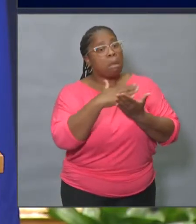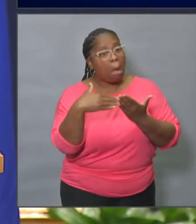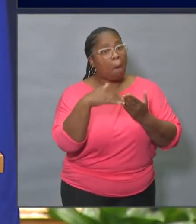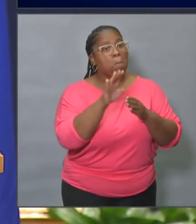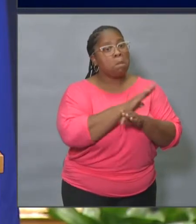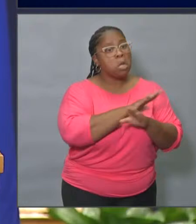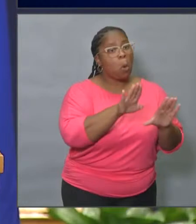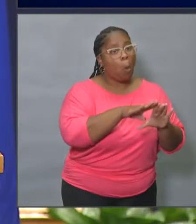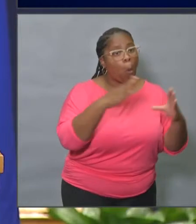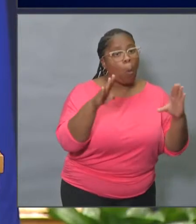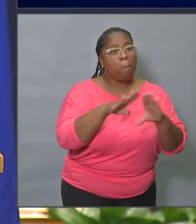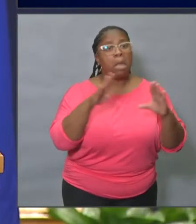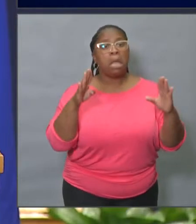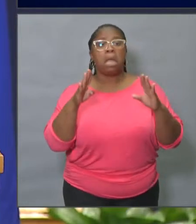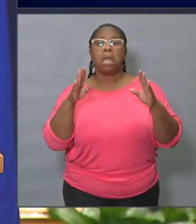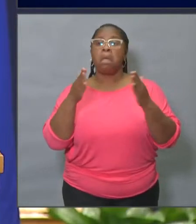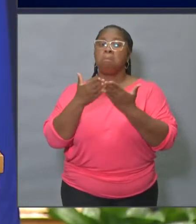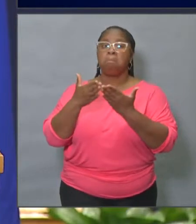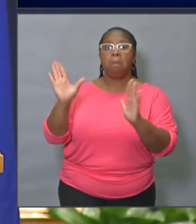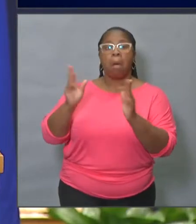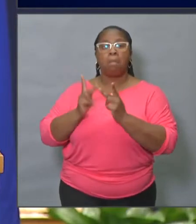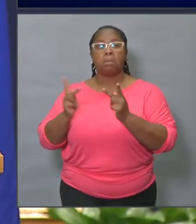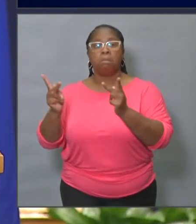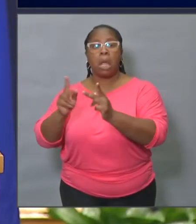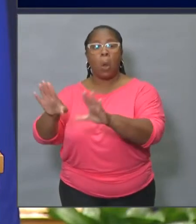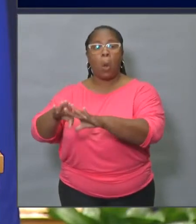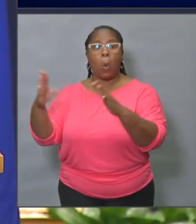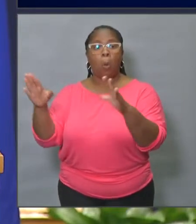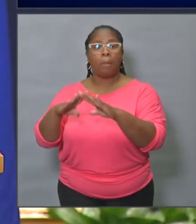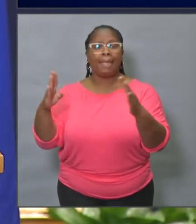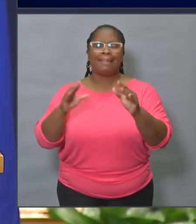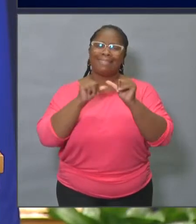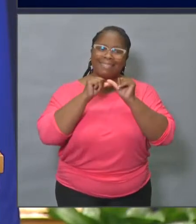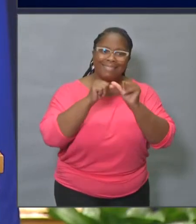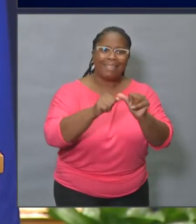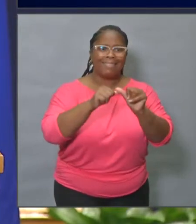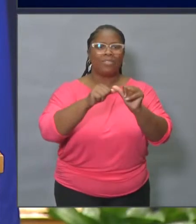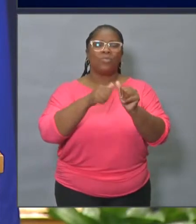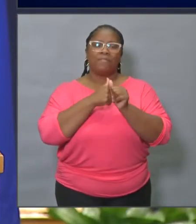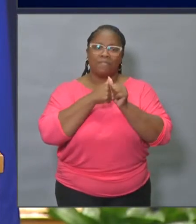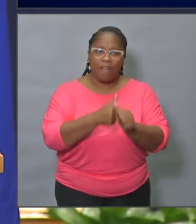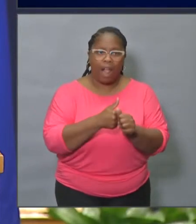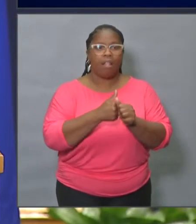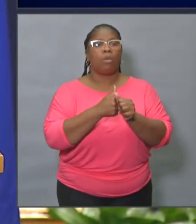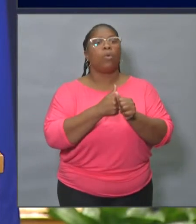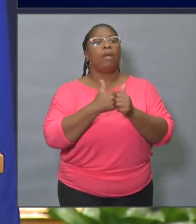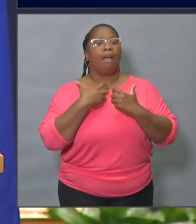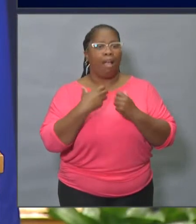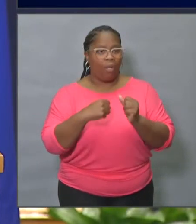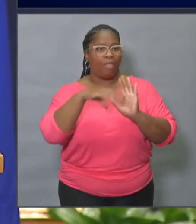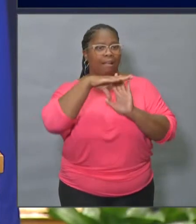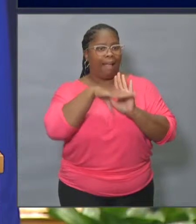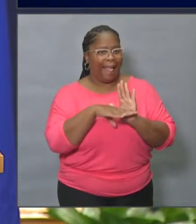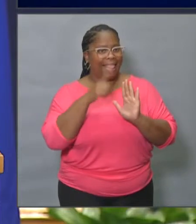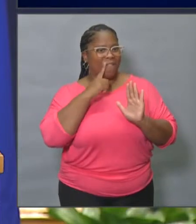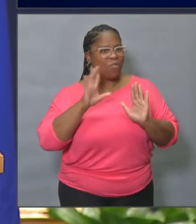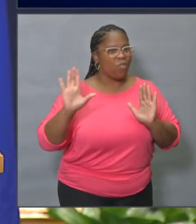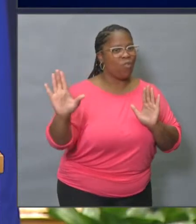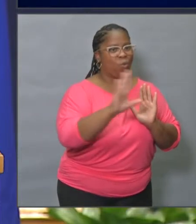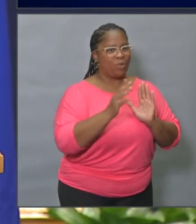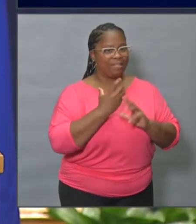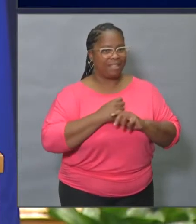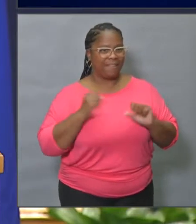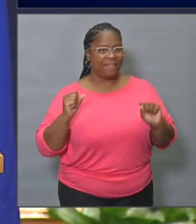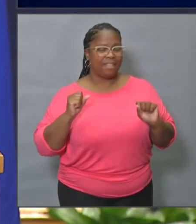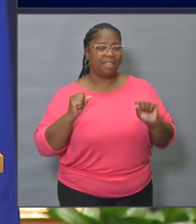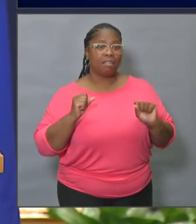spaces reopen, we must follow the health guidelines. This is for the safety of all our county residents. I want to thank